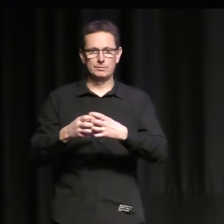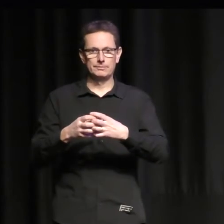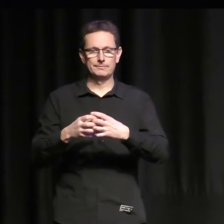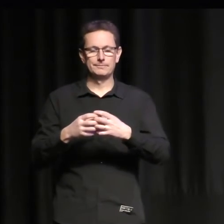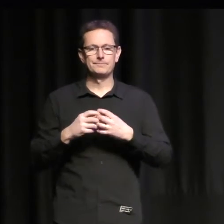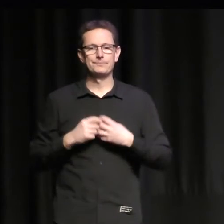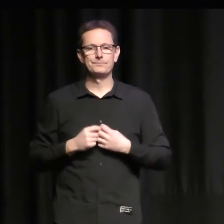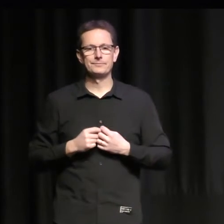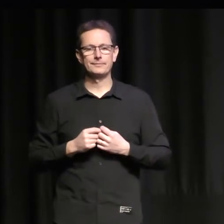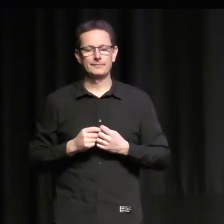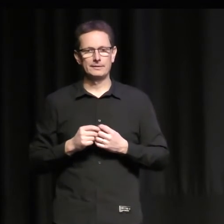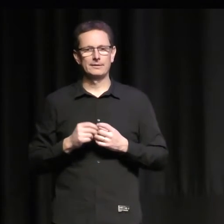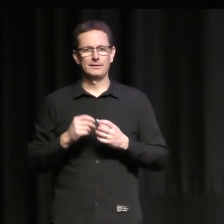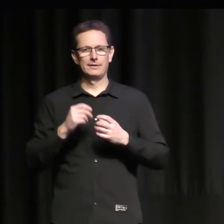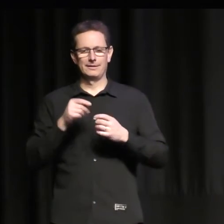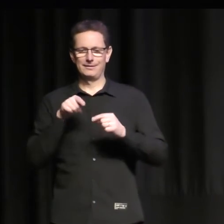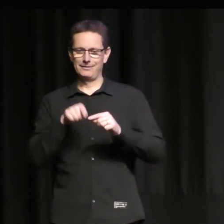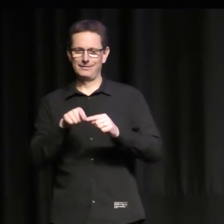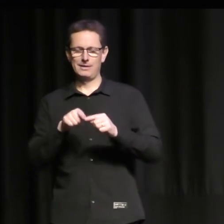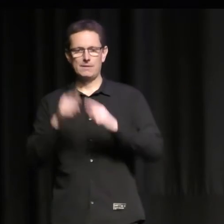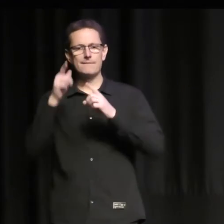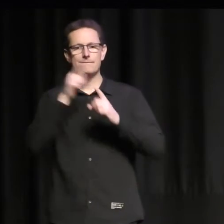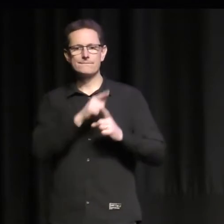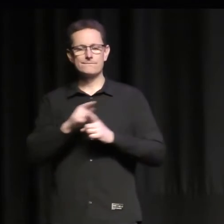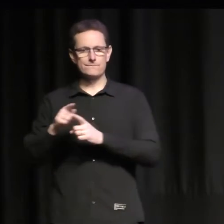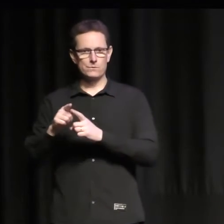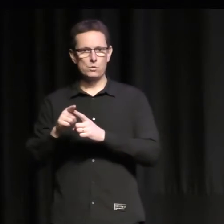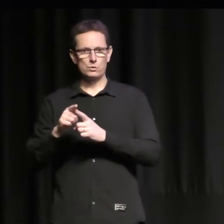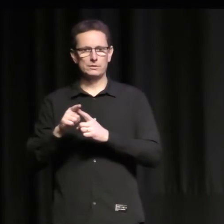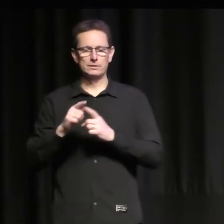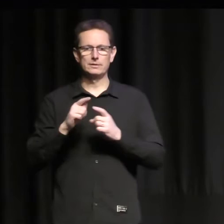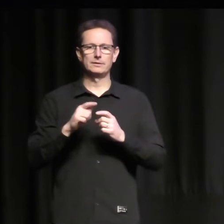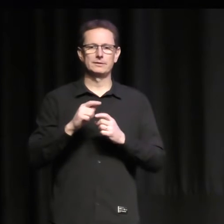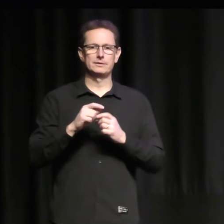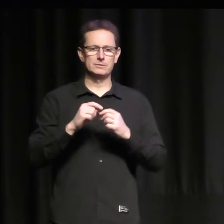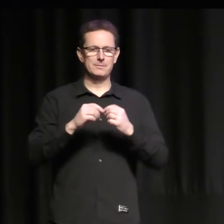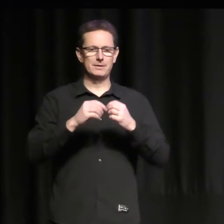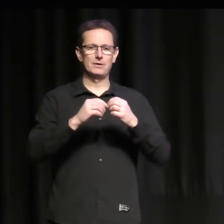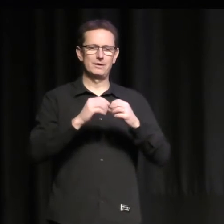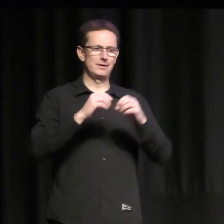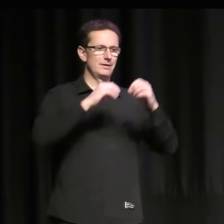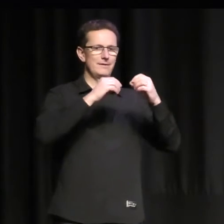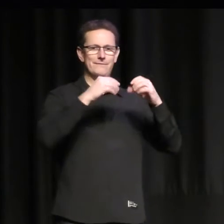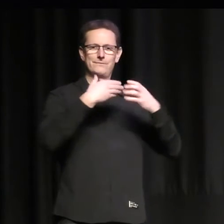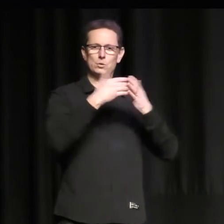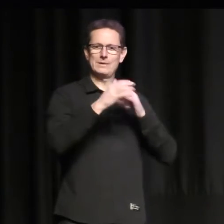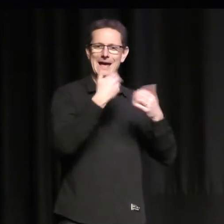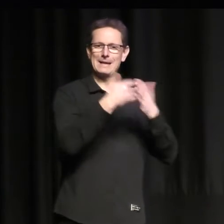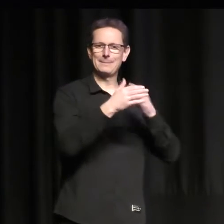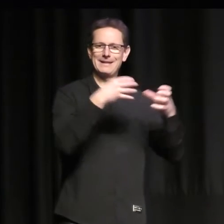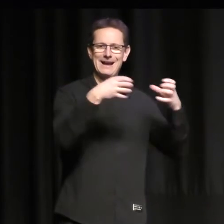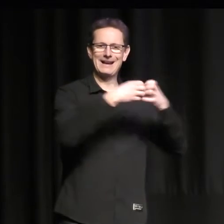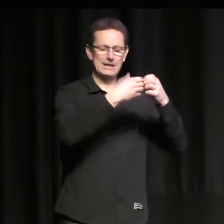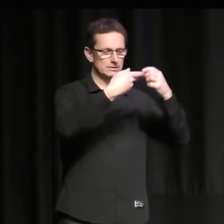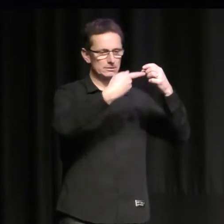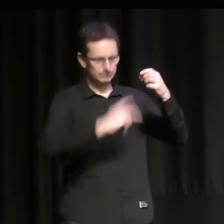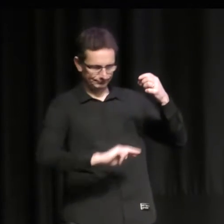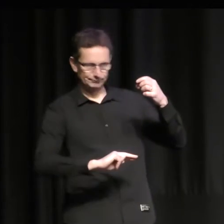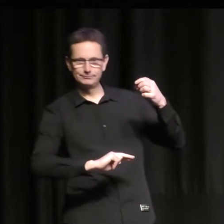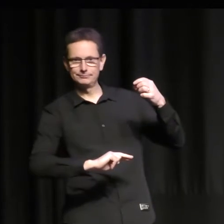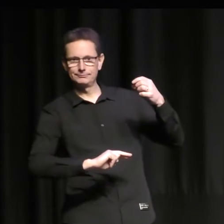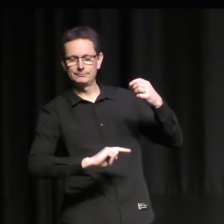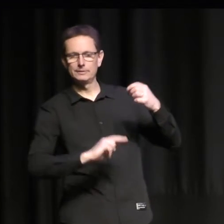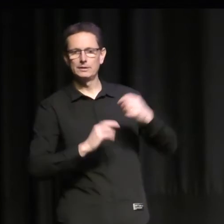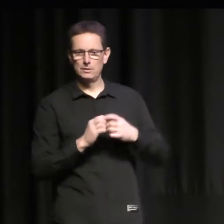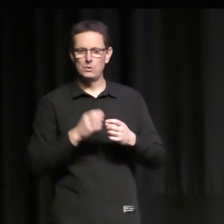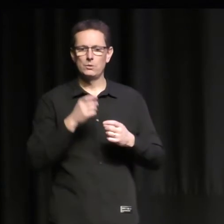group, consists of people who've fallen out of old working class communities or families, and